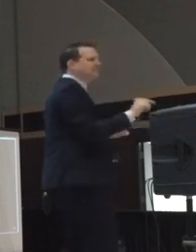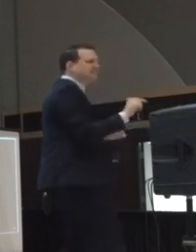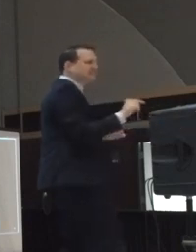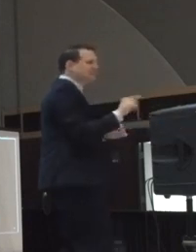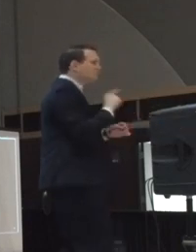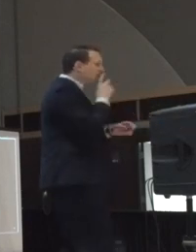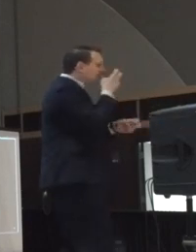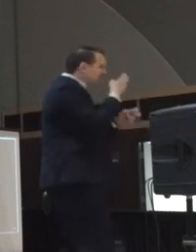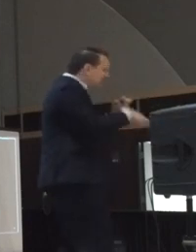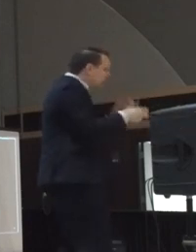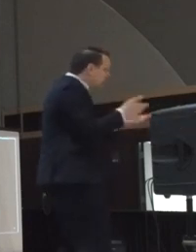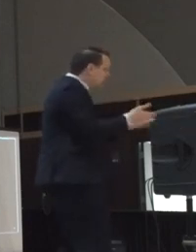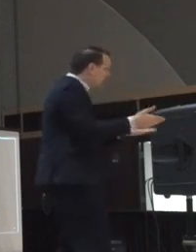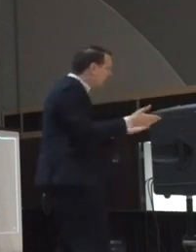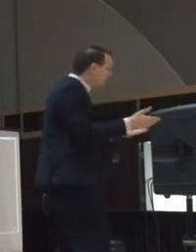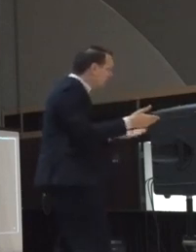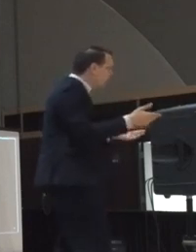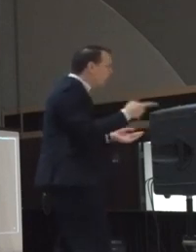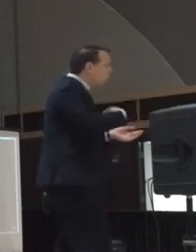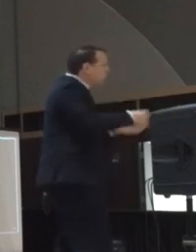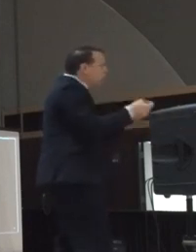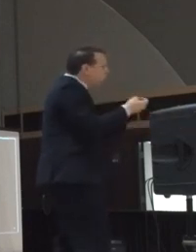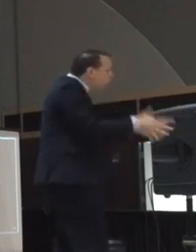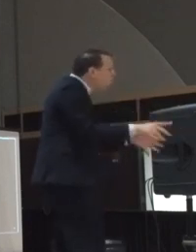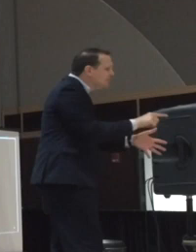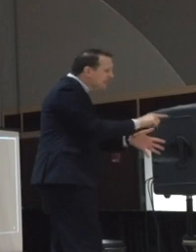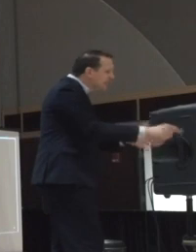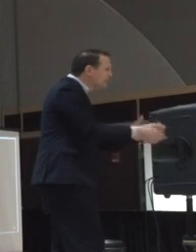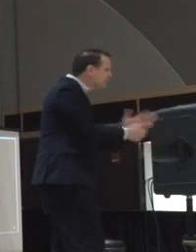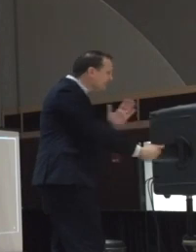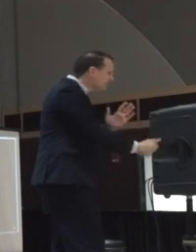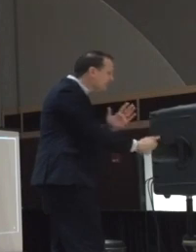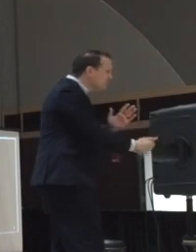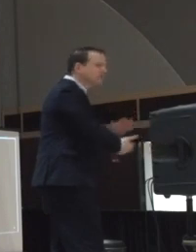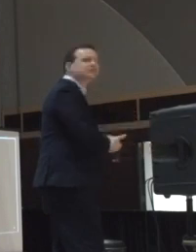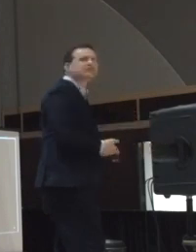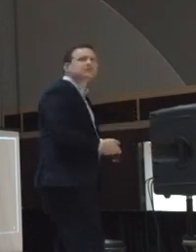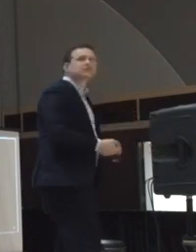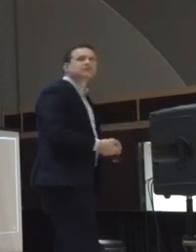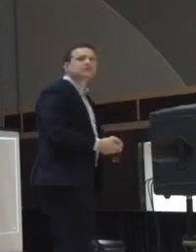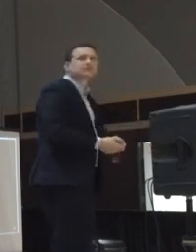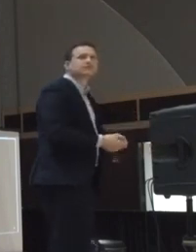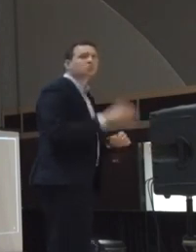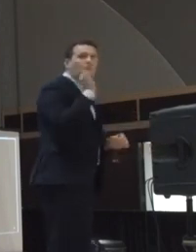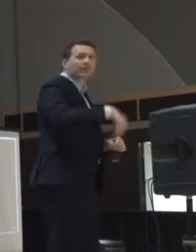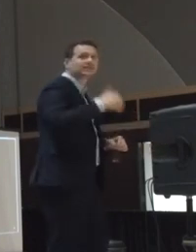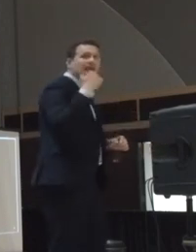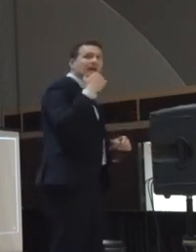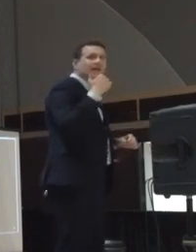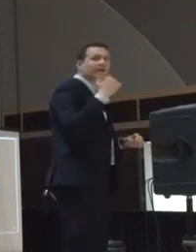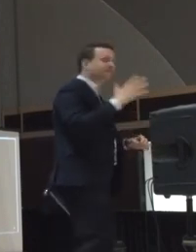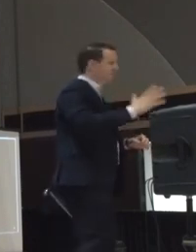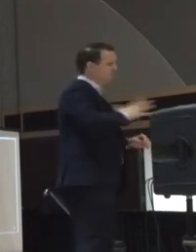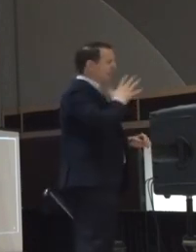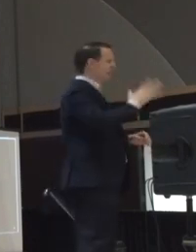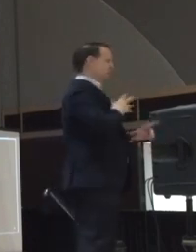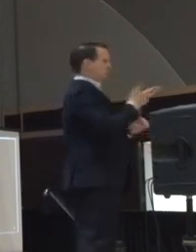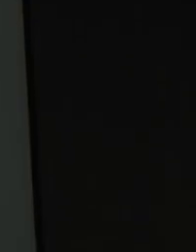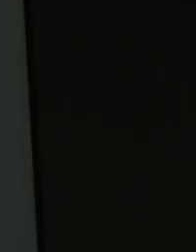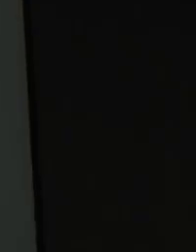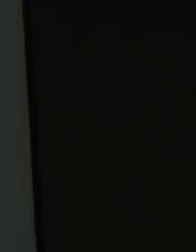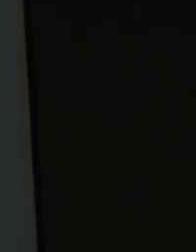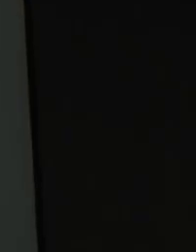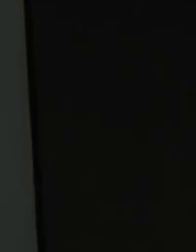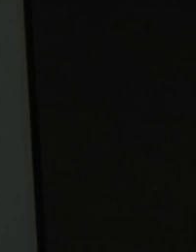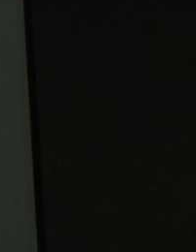It's real difficult stuff. We are losing these skills. All right, what's that? Super fancy dancy hotel in New